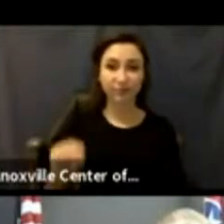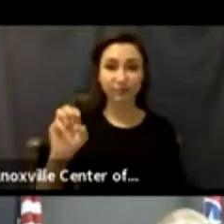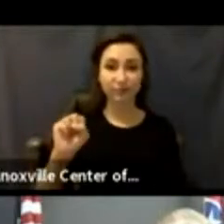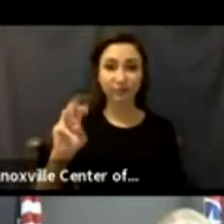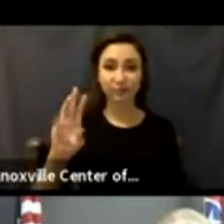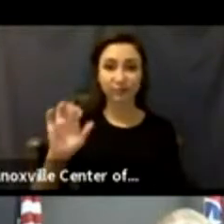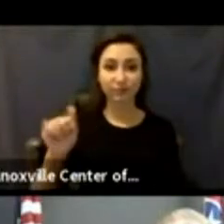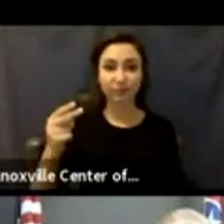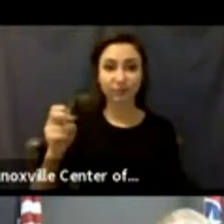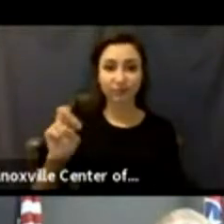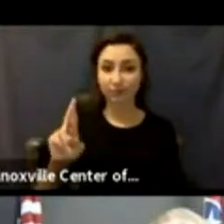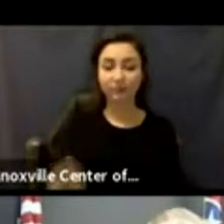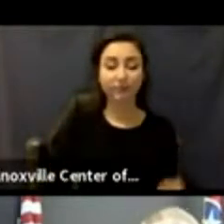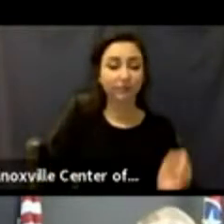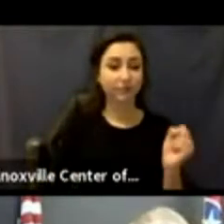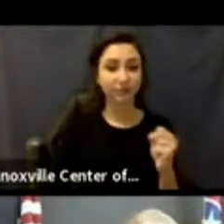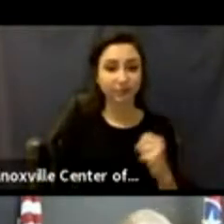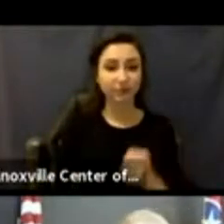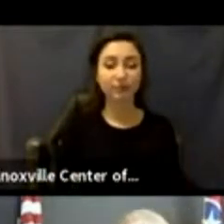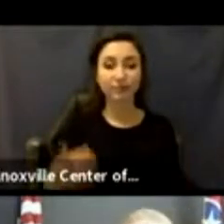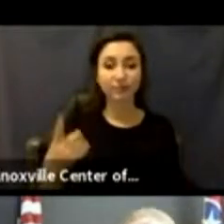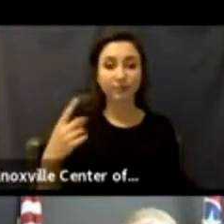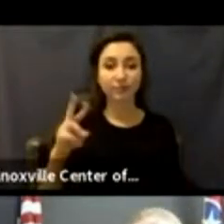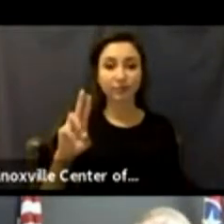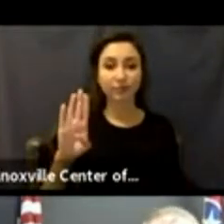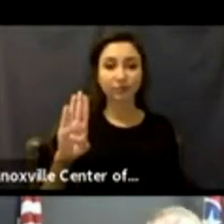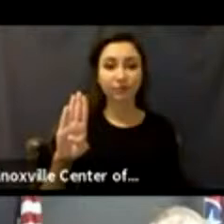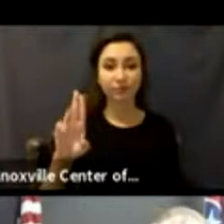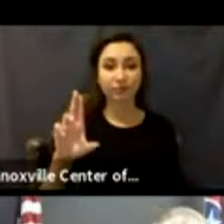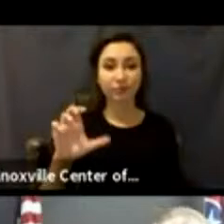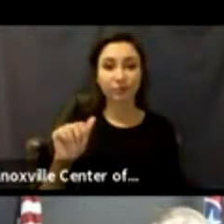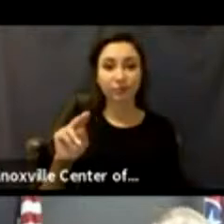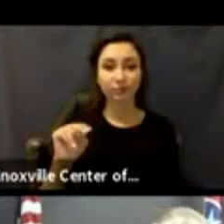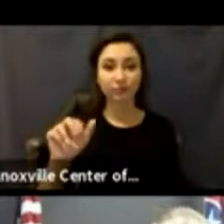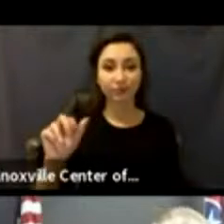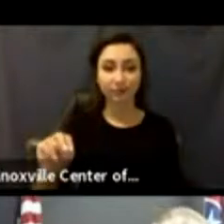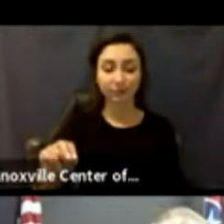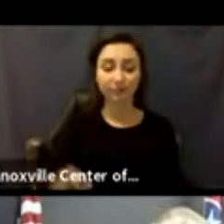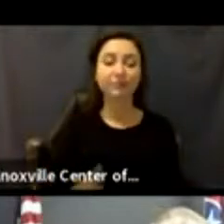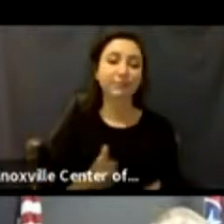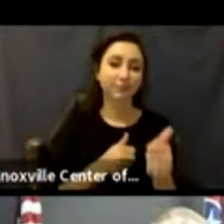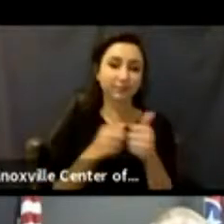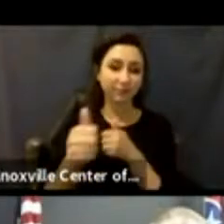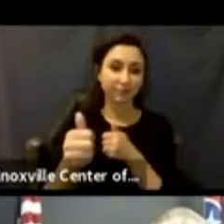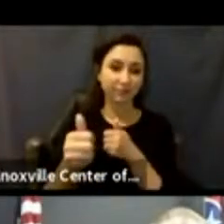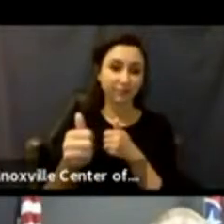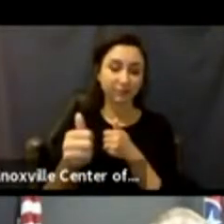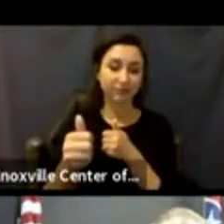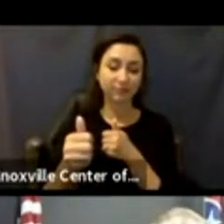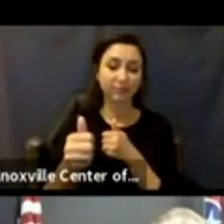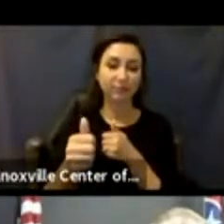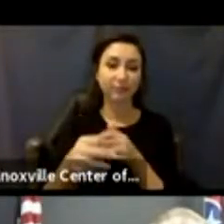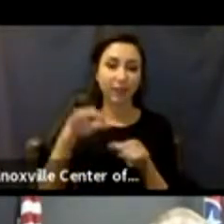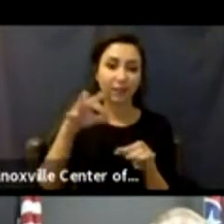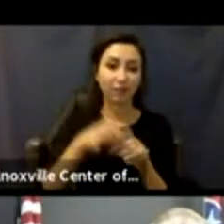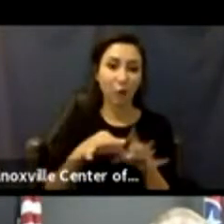Wagner, Yes. Dr. Buchanan. Yes. It passes with a vote of 8-2.